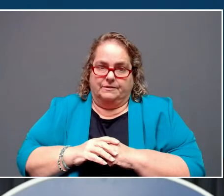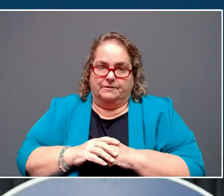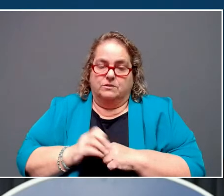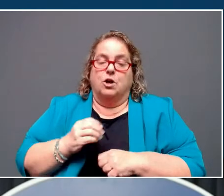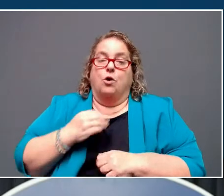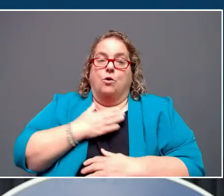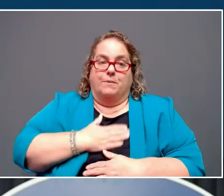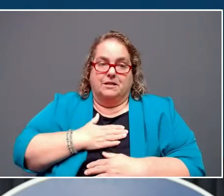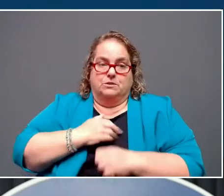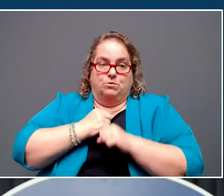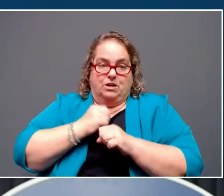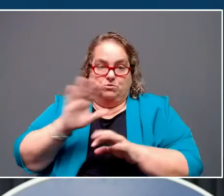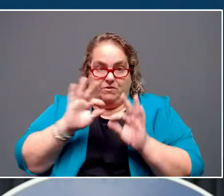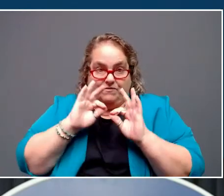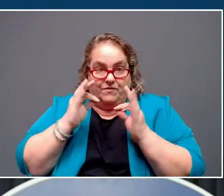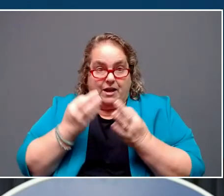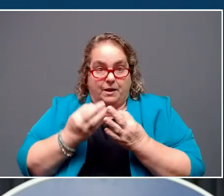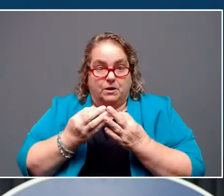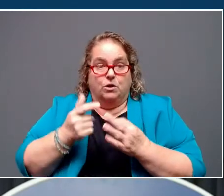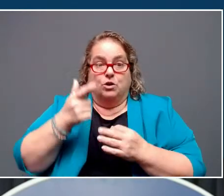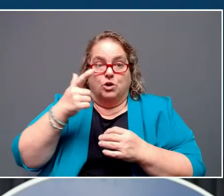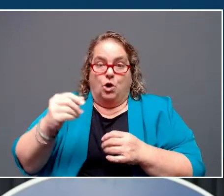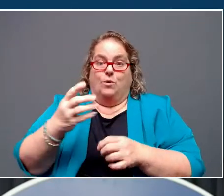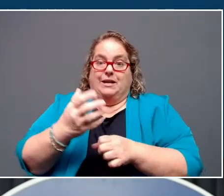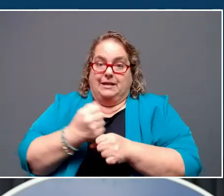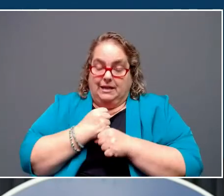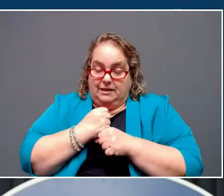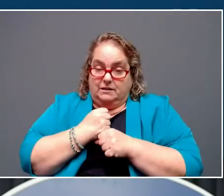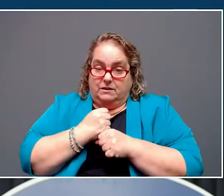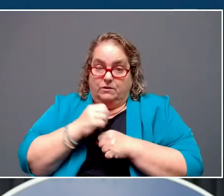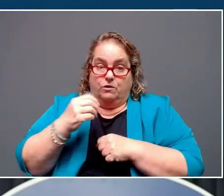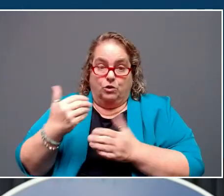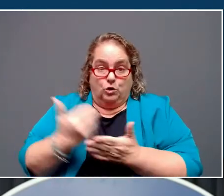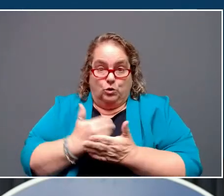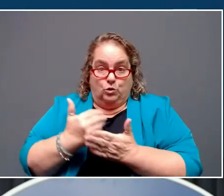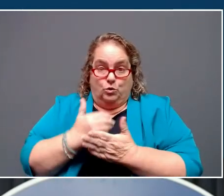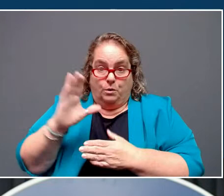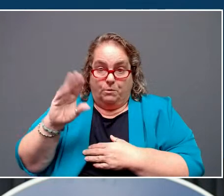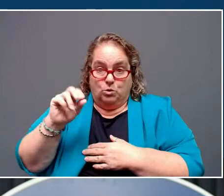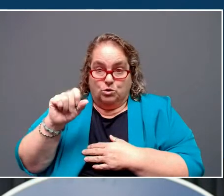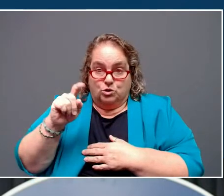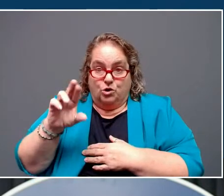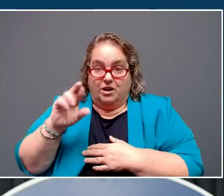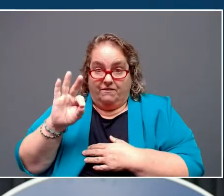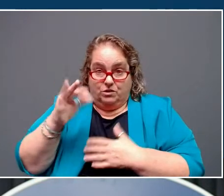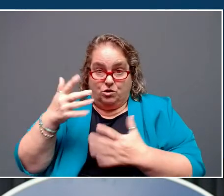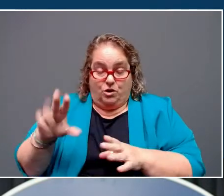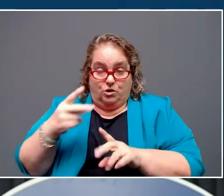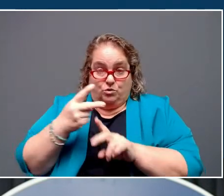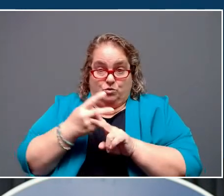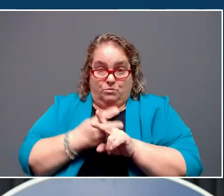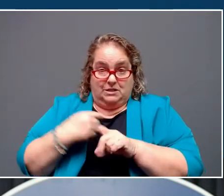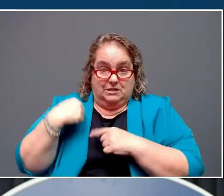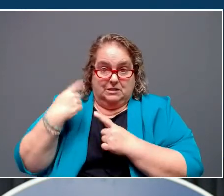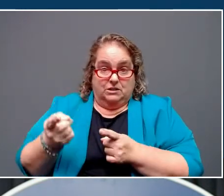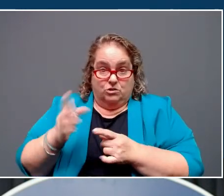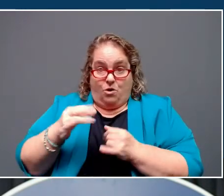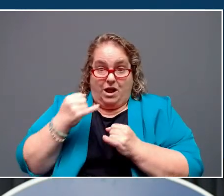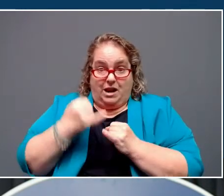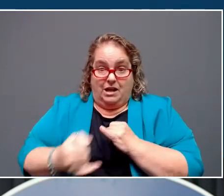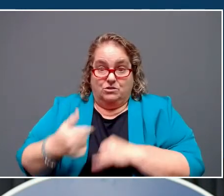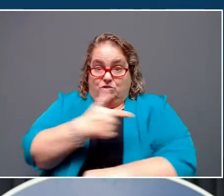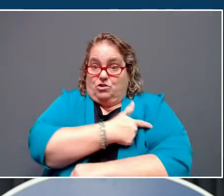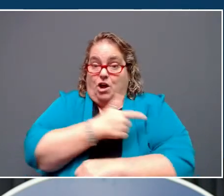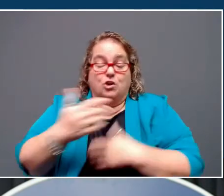your family. Go get the new booster. If it's been 2 months since the last shot, no matter